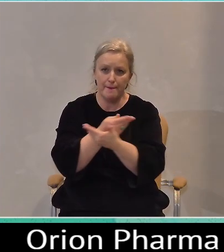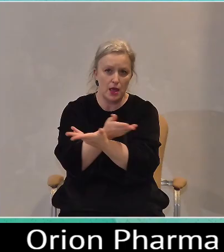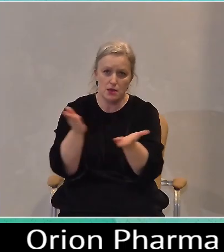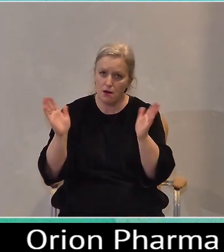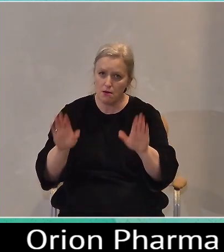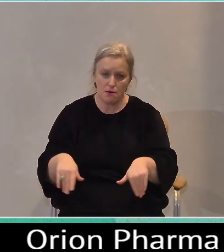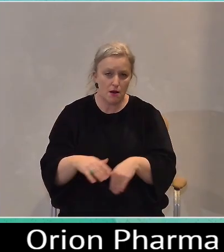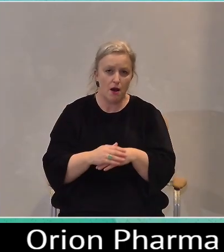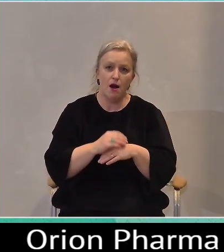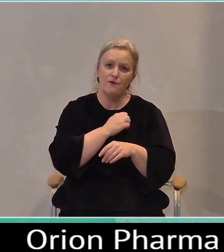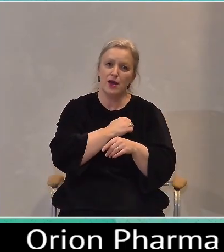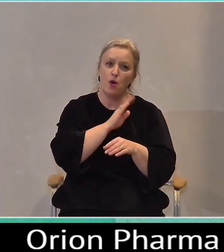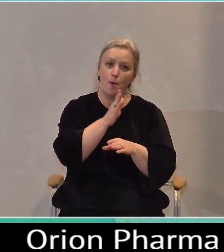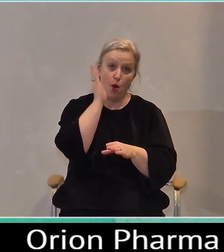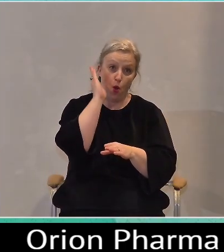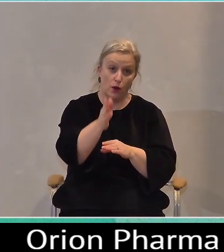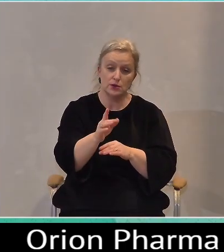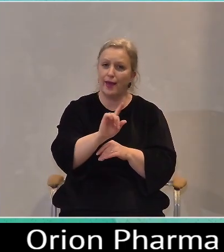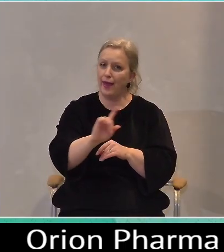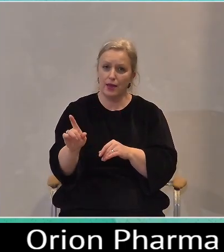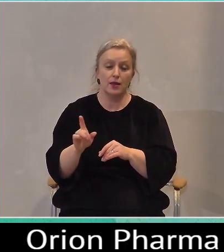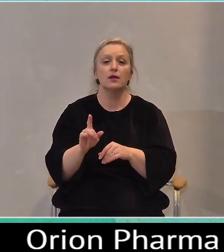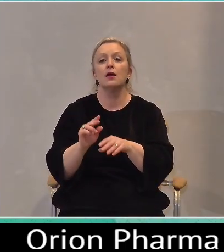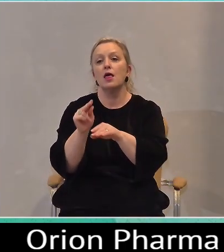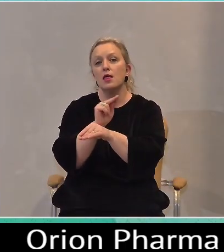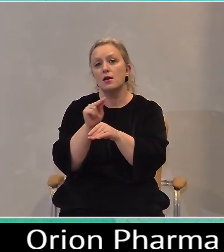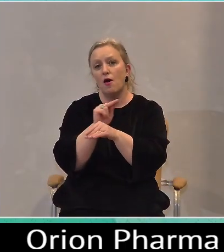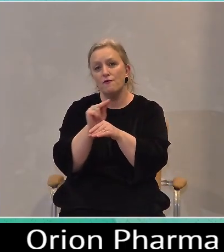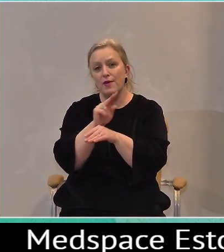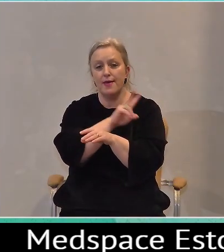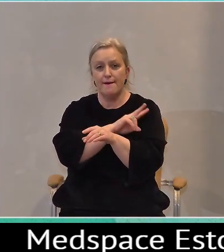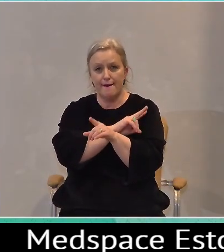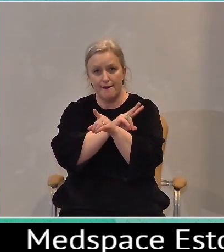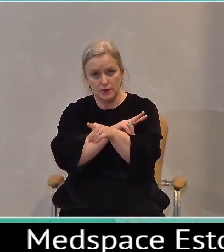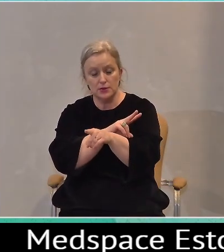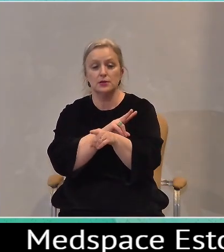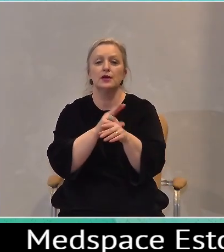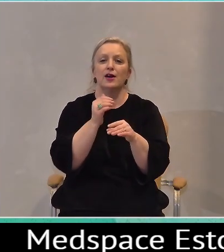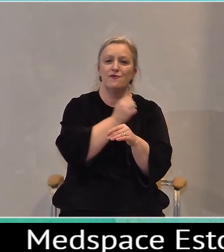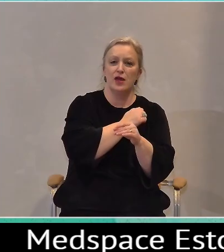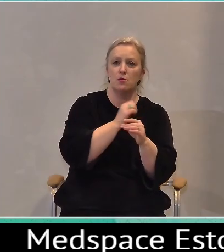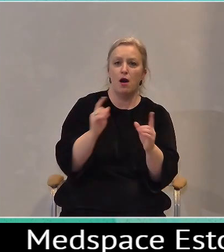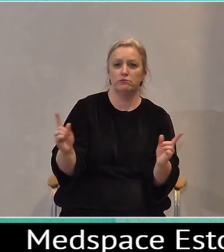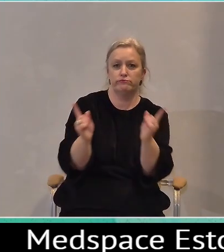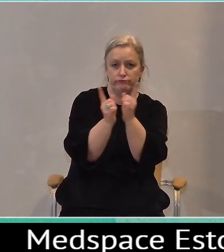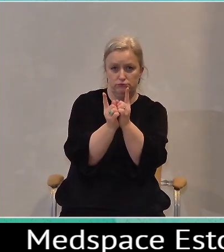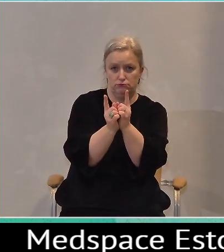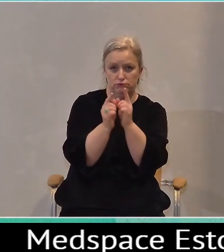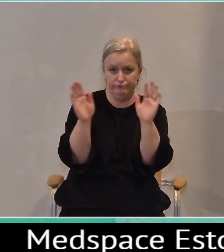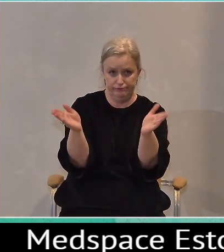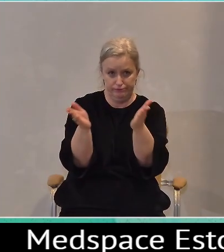Obviously, we don't hand out confidential information, but we help with the info we are able to grant.